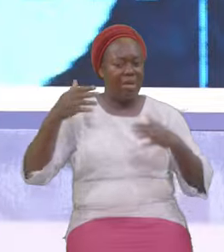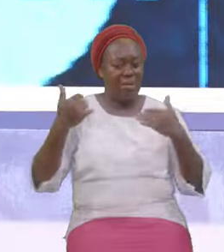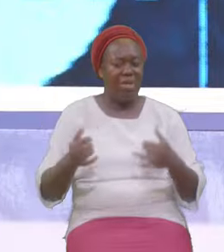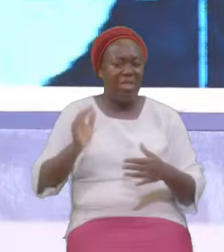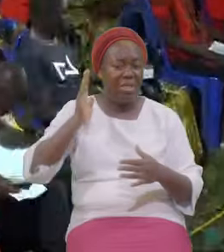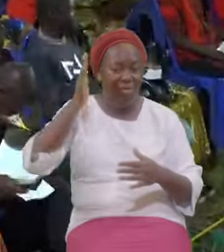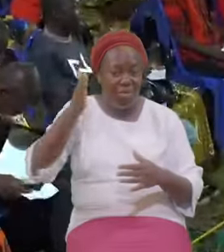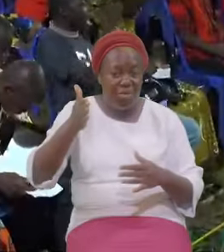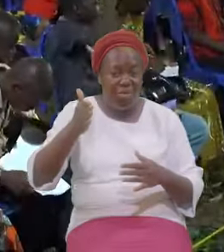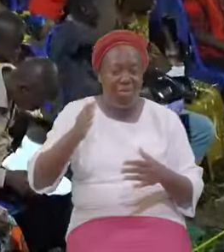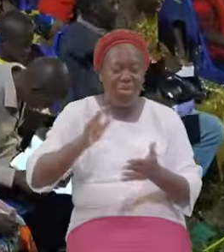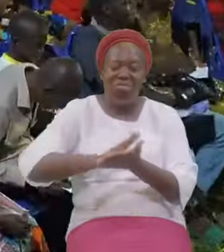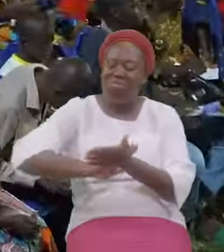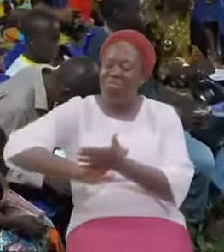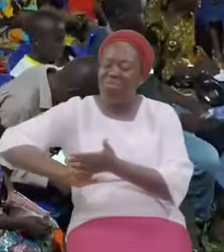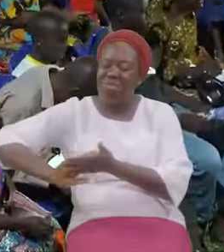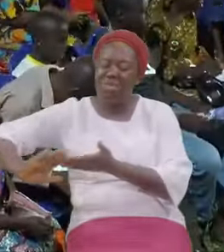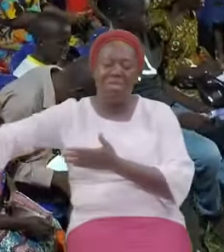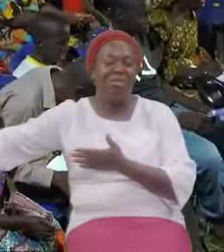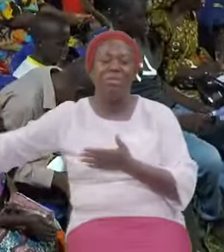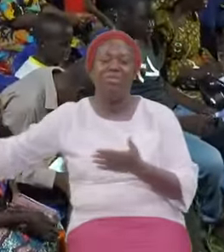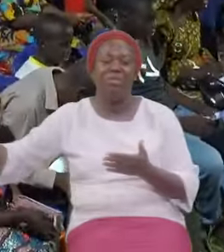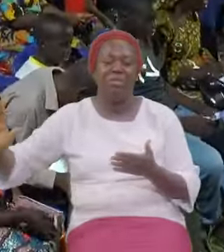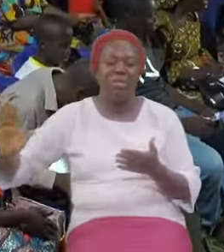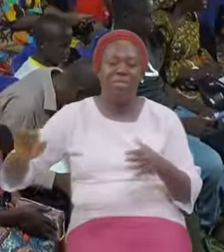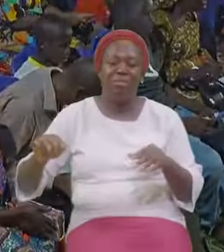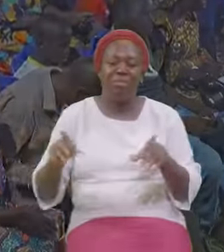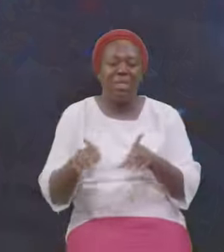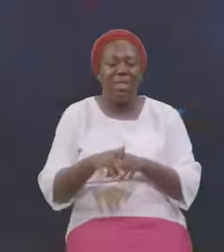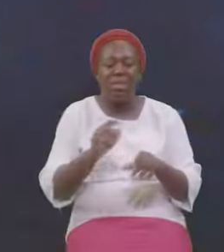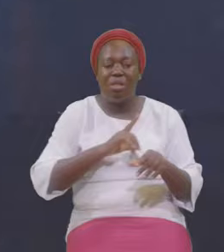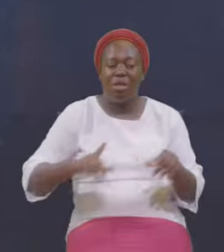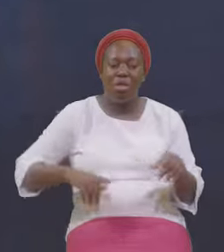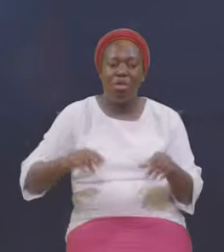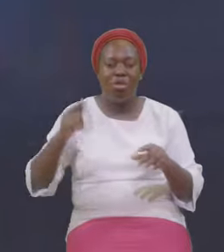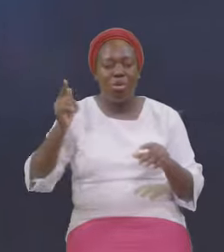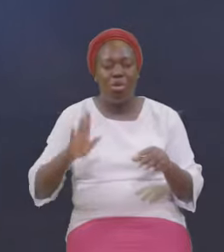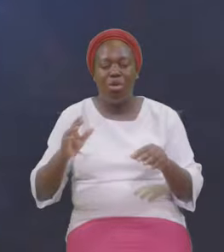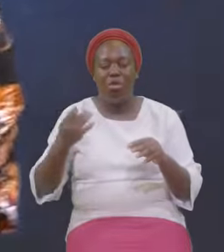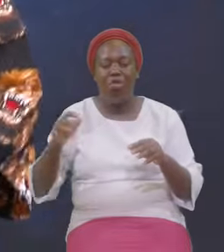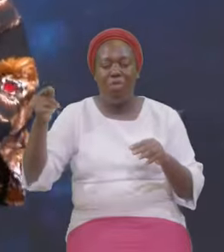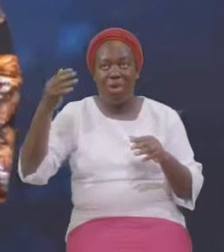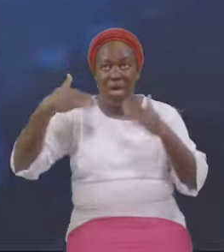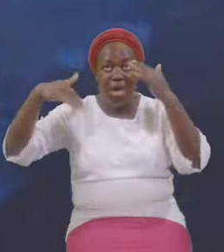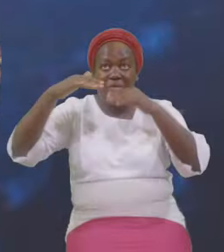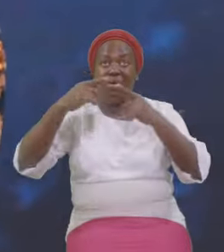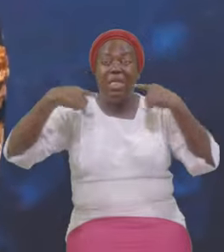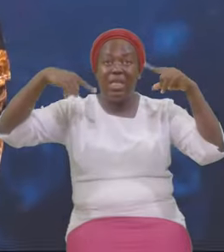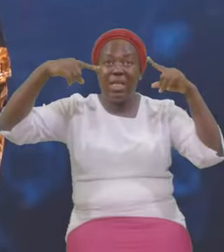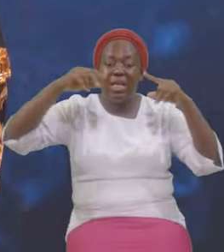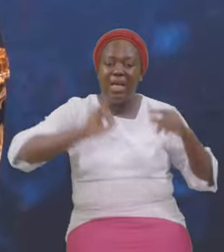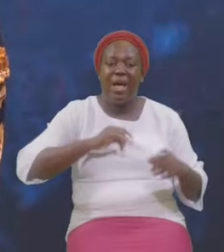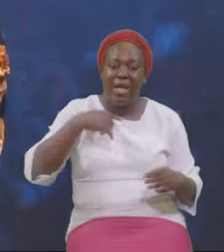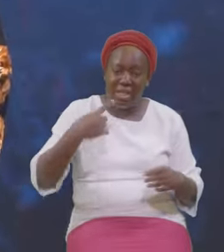wipe everything away. And the Lord God of heaven declares, and he says, I am